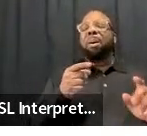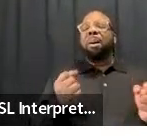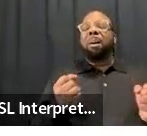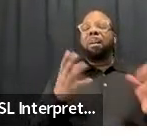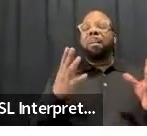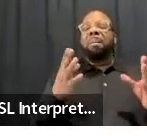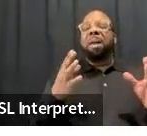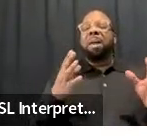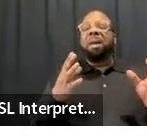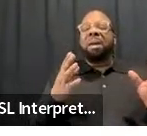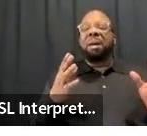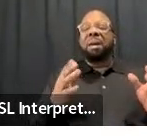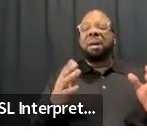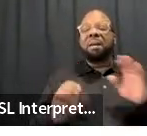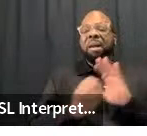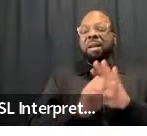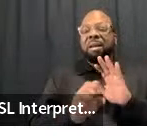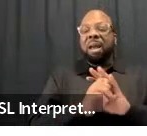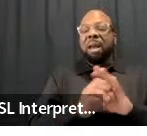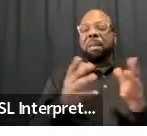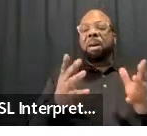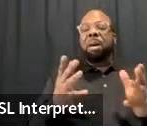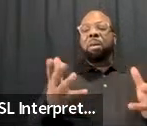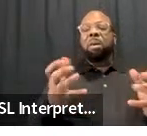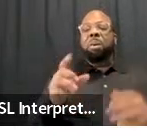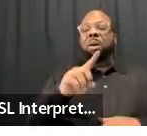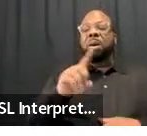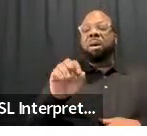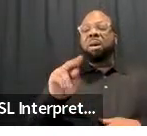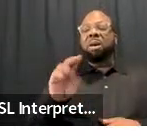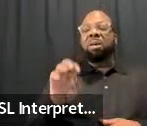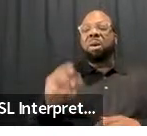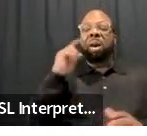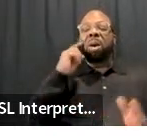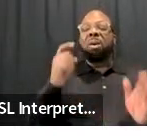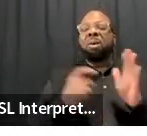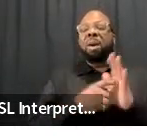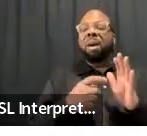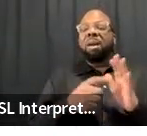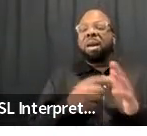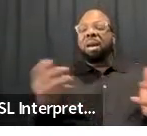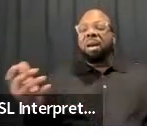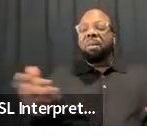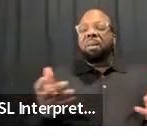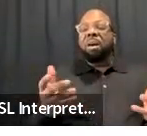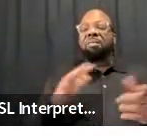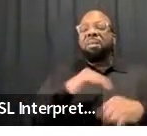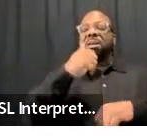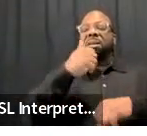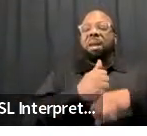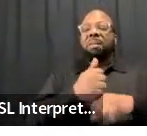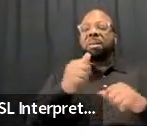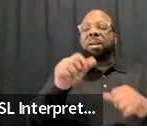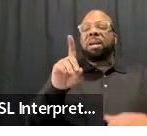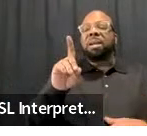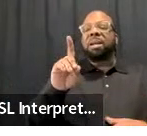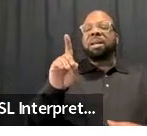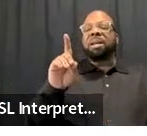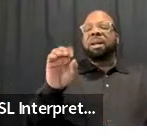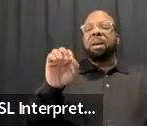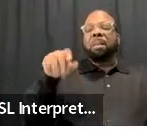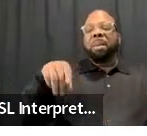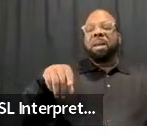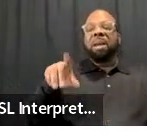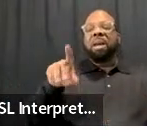prototypes that we're looking to update zoning to recognize are prototypes that already have been set forth by DOT and DEP.